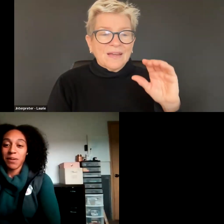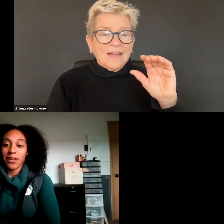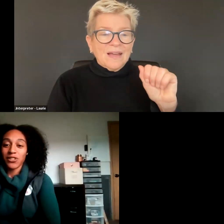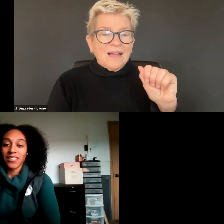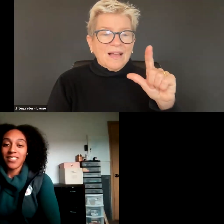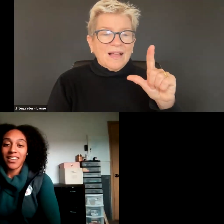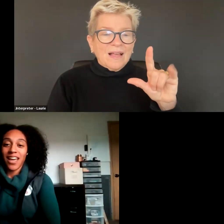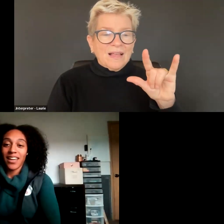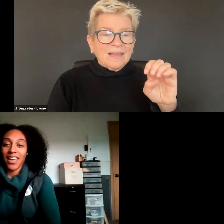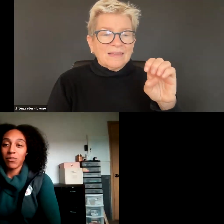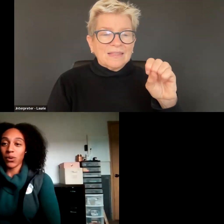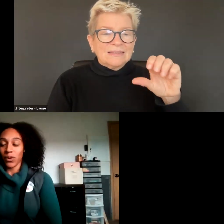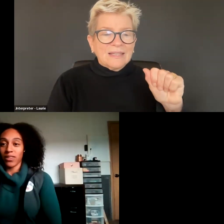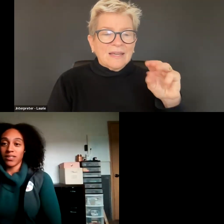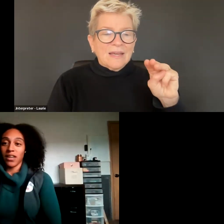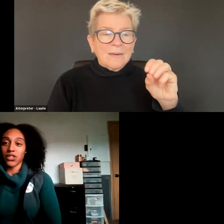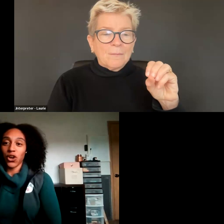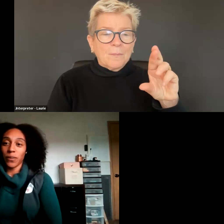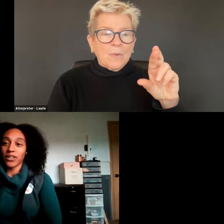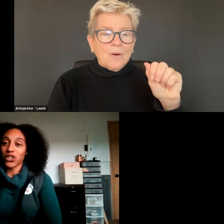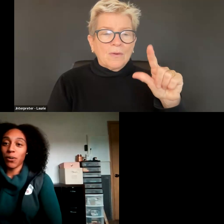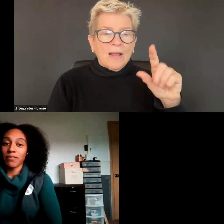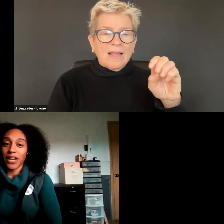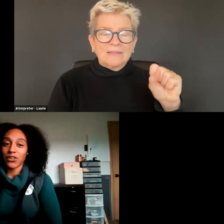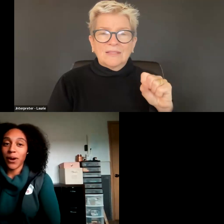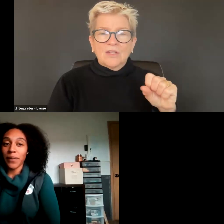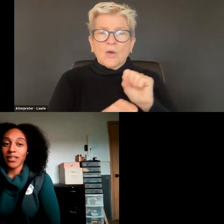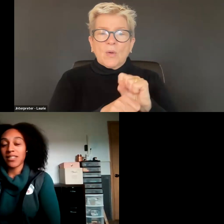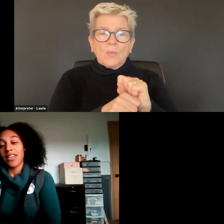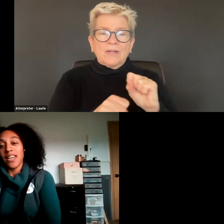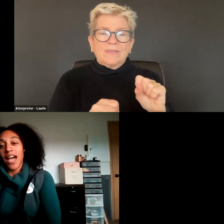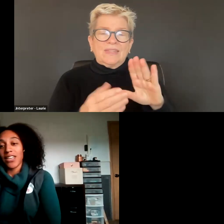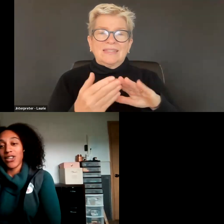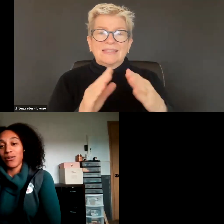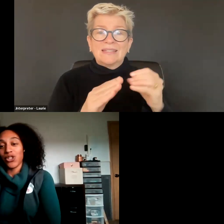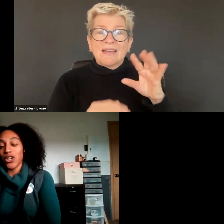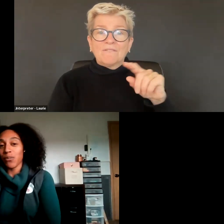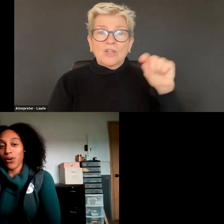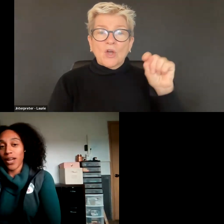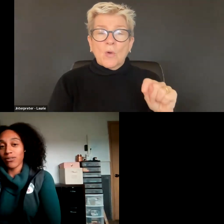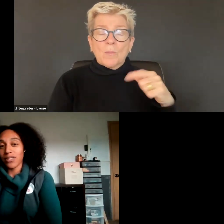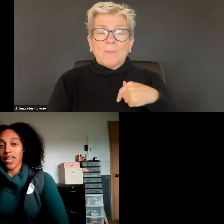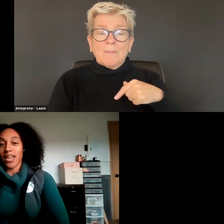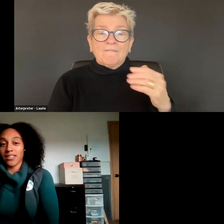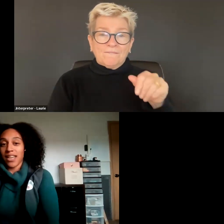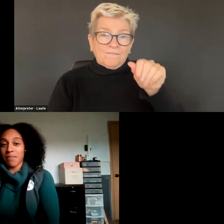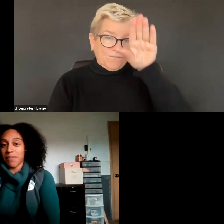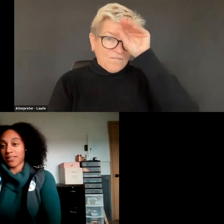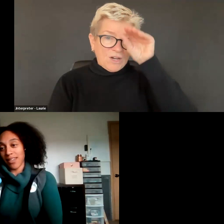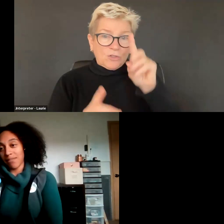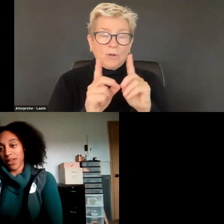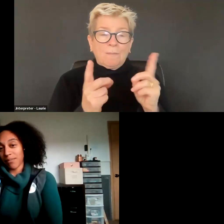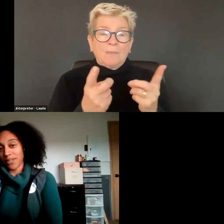as Jamie mentioned, and I am with the City of Tacoma Fire Department. I use she, her pronouns, and